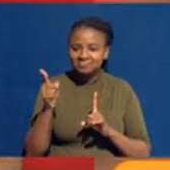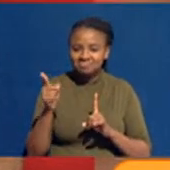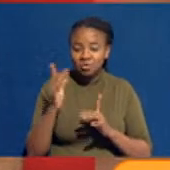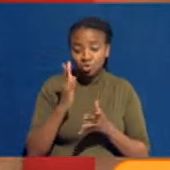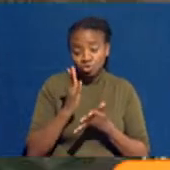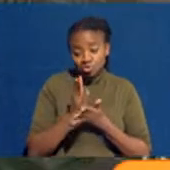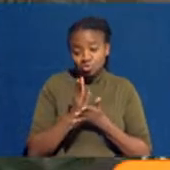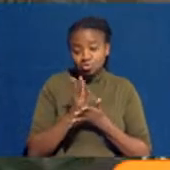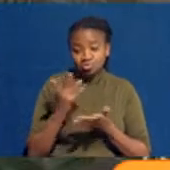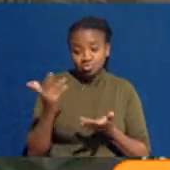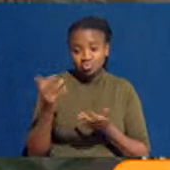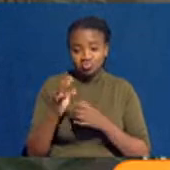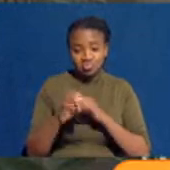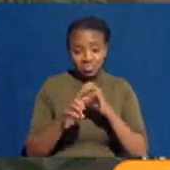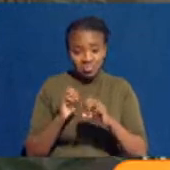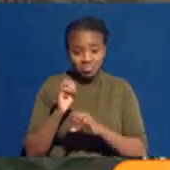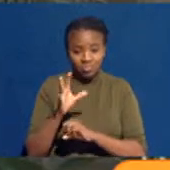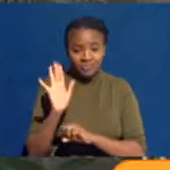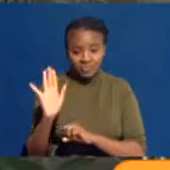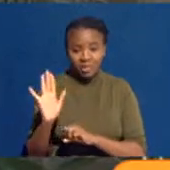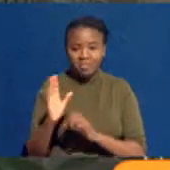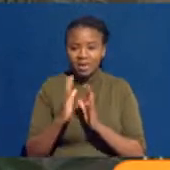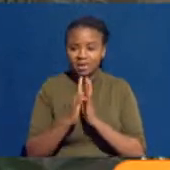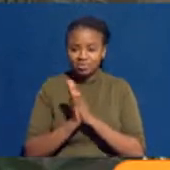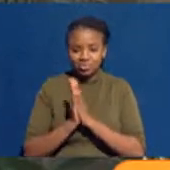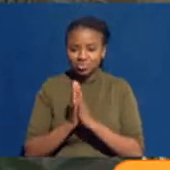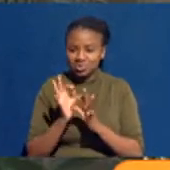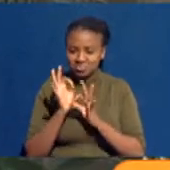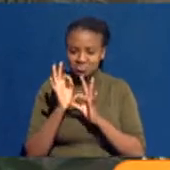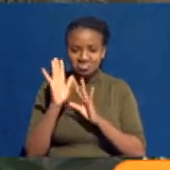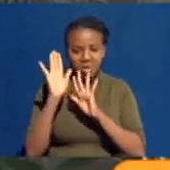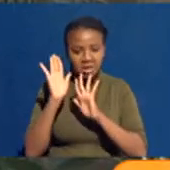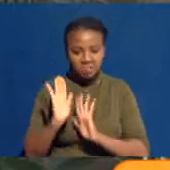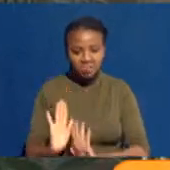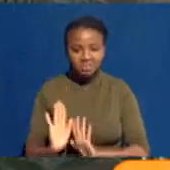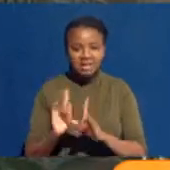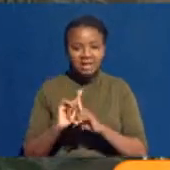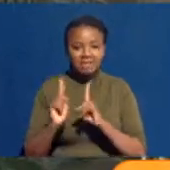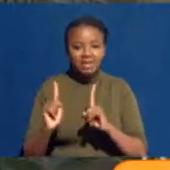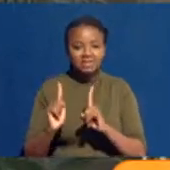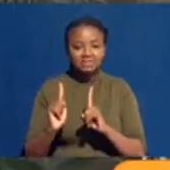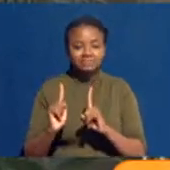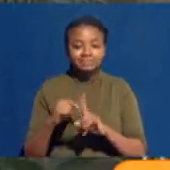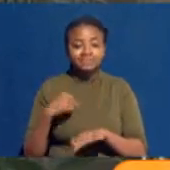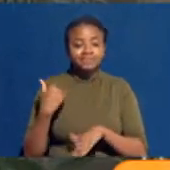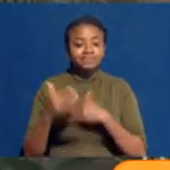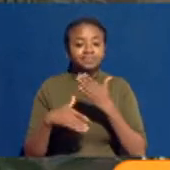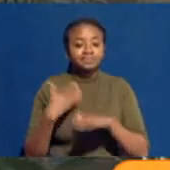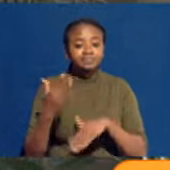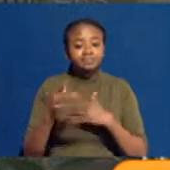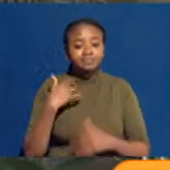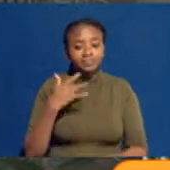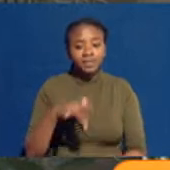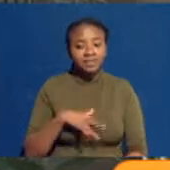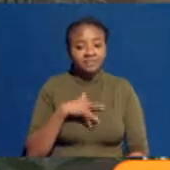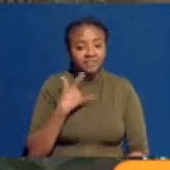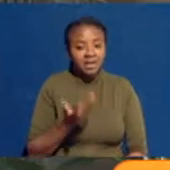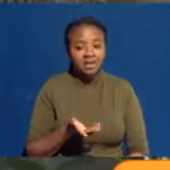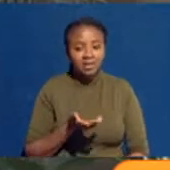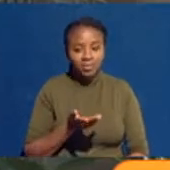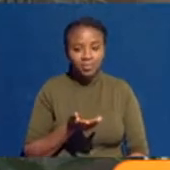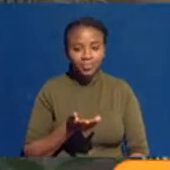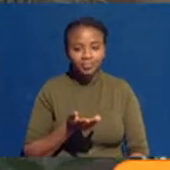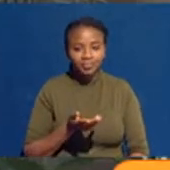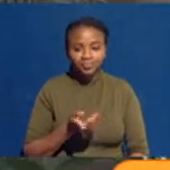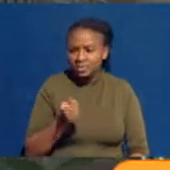character was important, right? In Star Trek, yes, seeing that was important. But what became important for me later on was just the